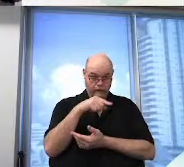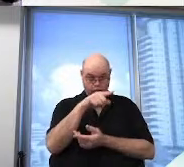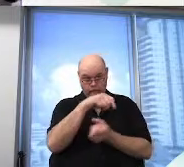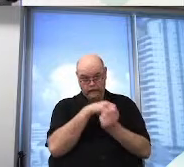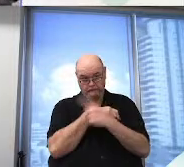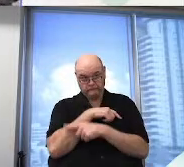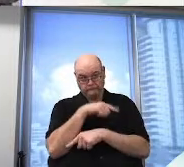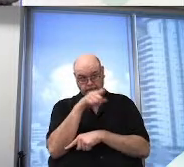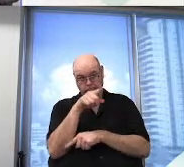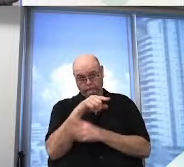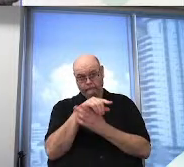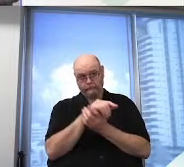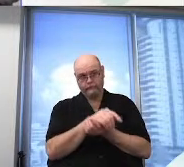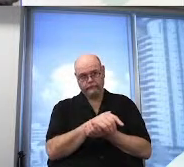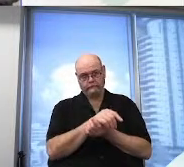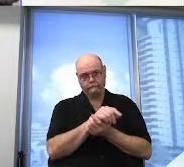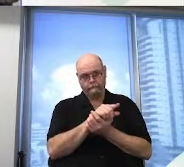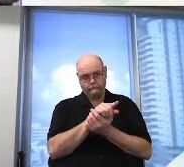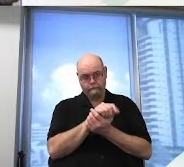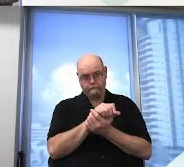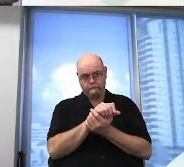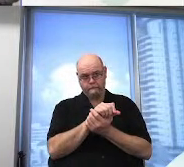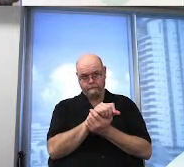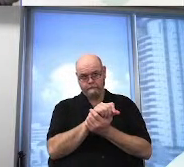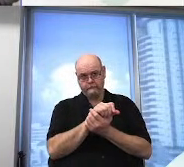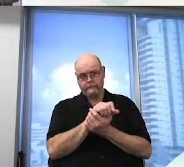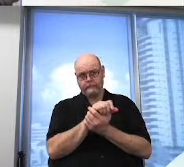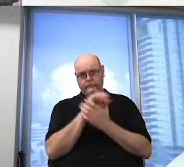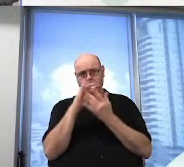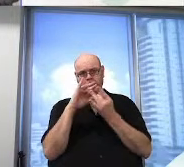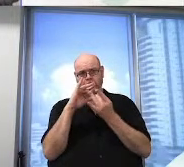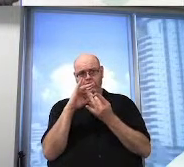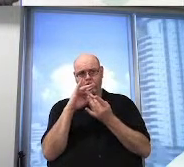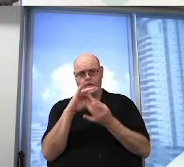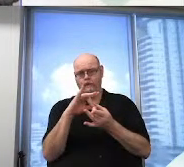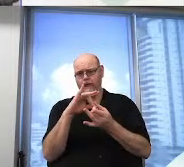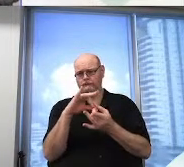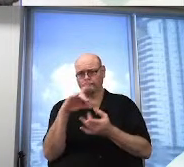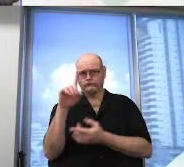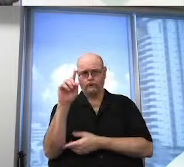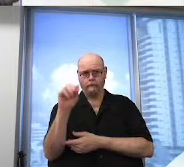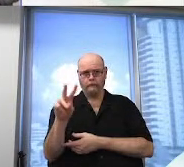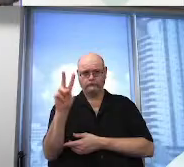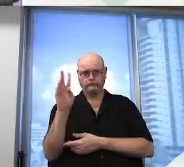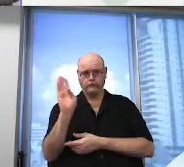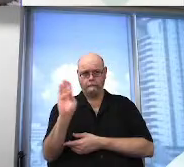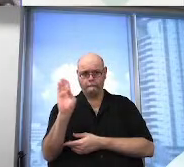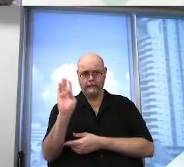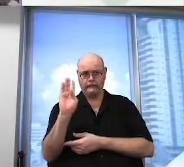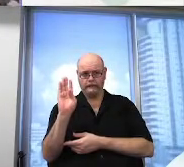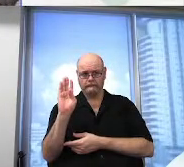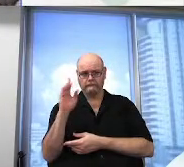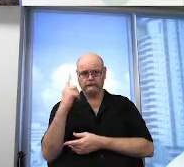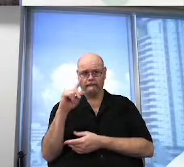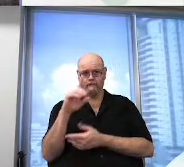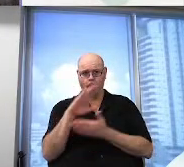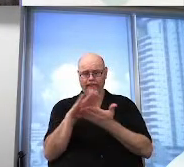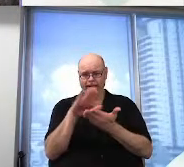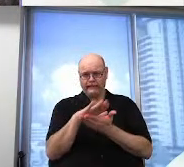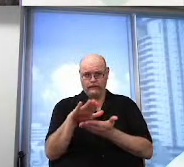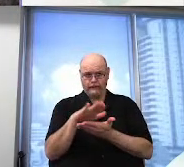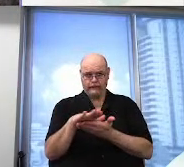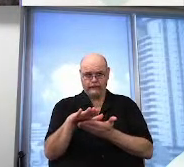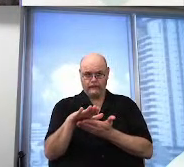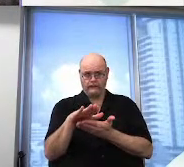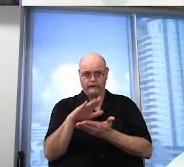Sir. This Commissioner Ramos, regarding the $1.2 billion for the vegetation